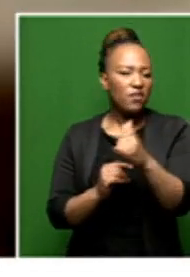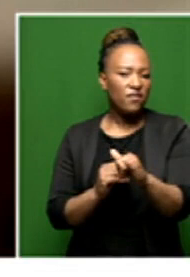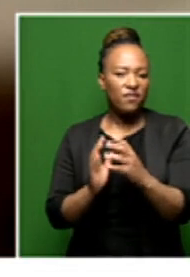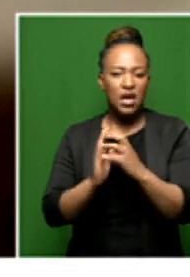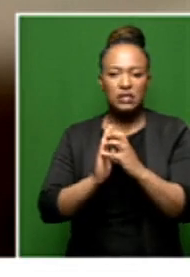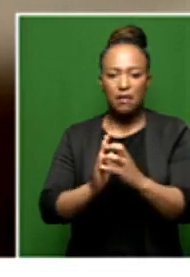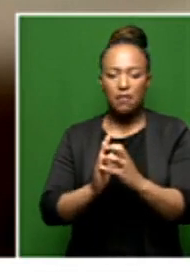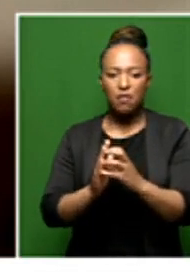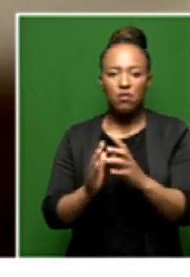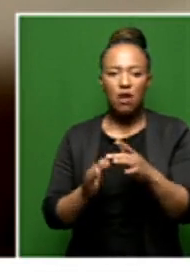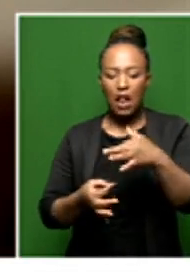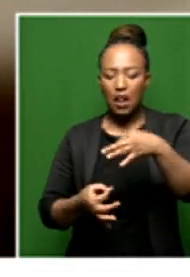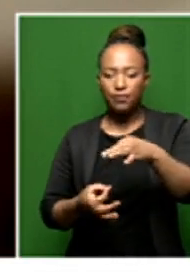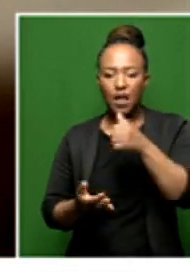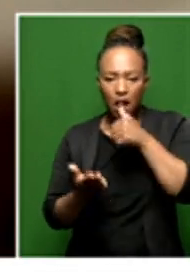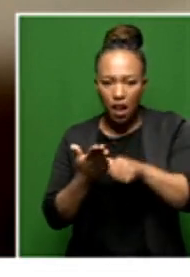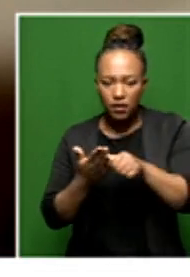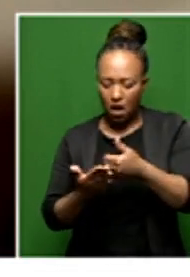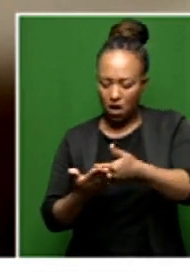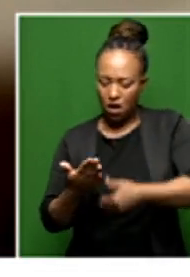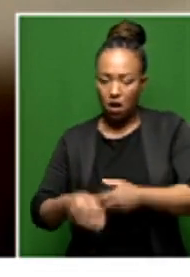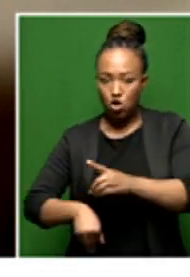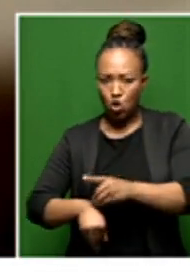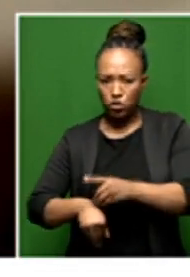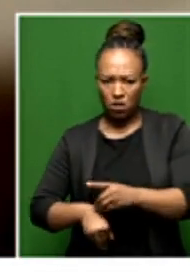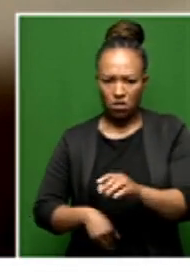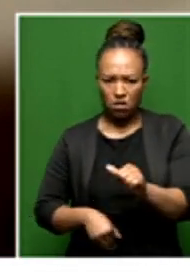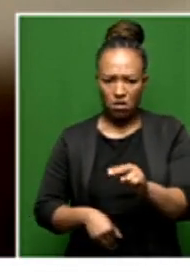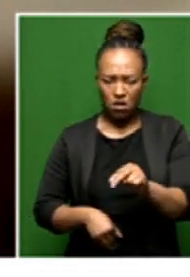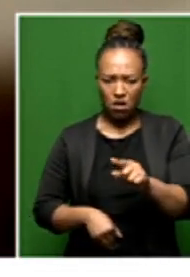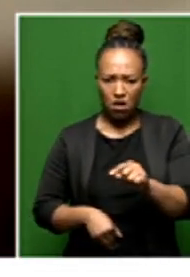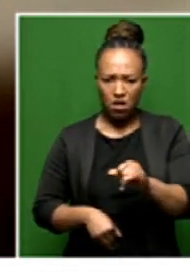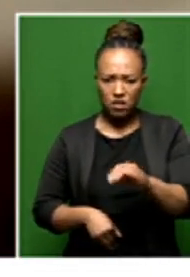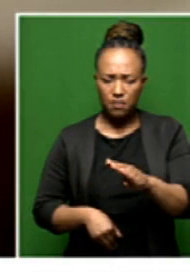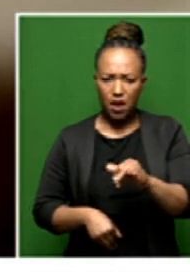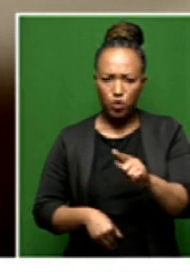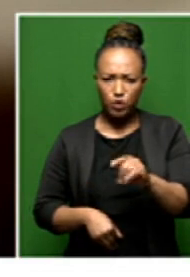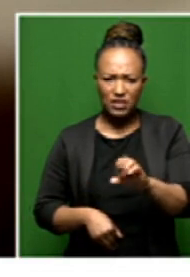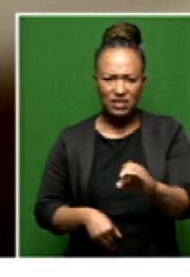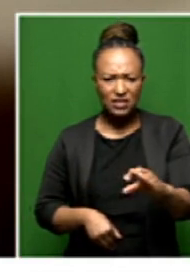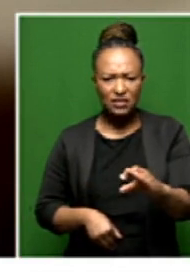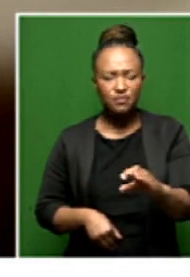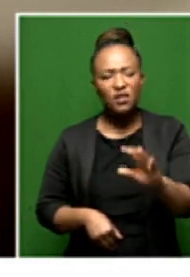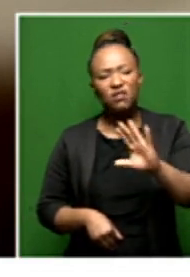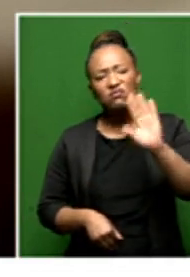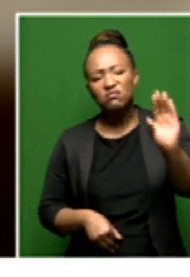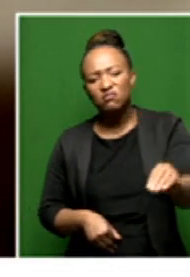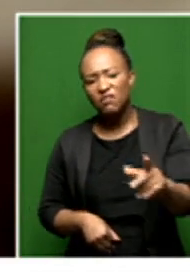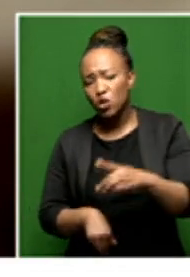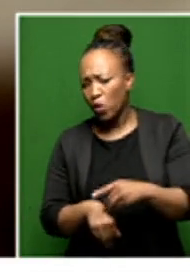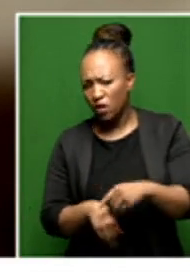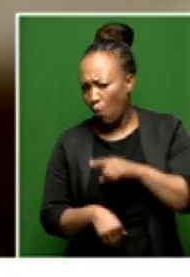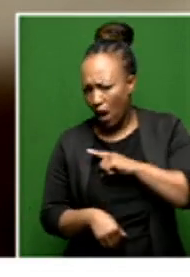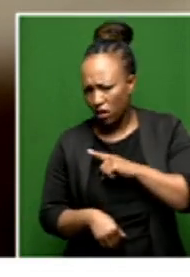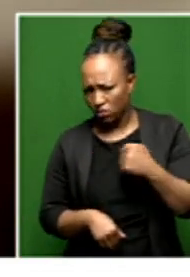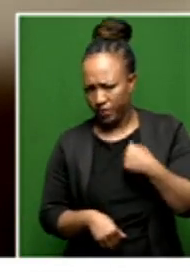if you get a prescription for antibiotics, really ask your doctor why, and it's up to all of us to kind of understand and to,